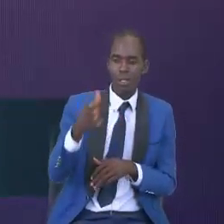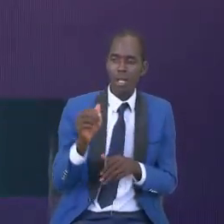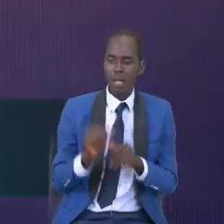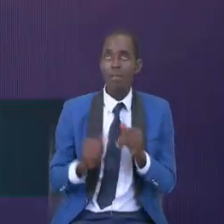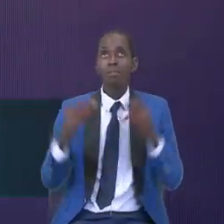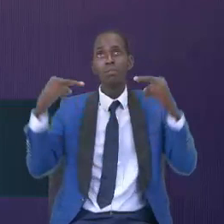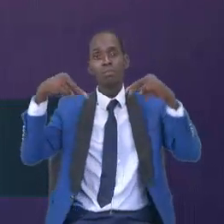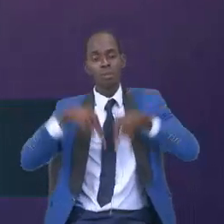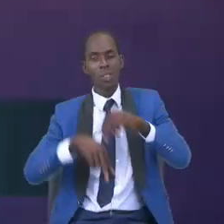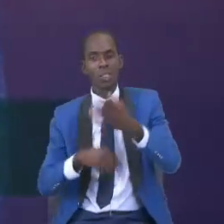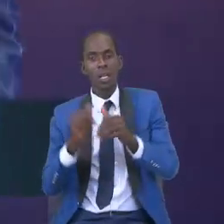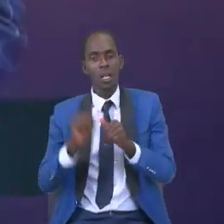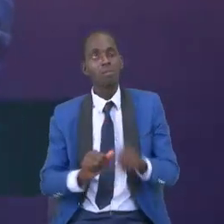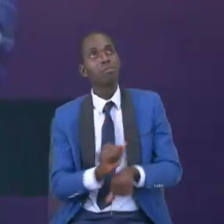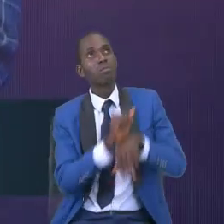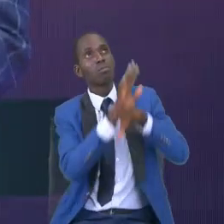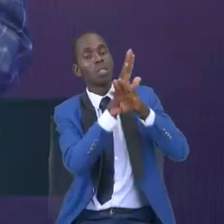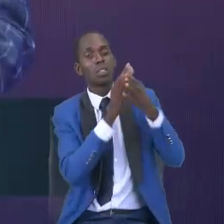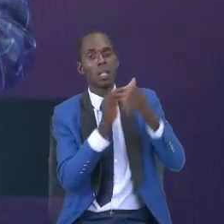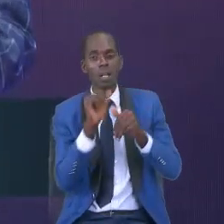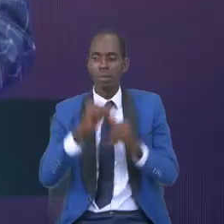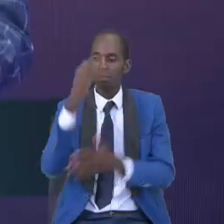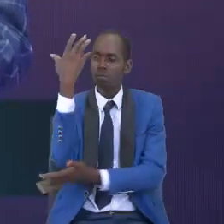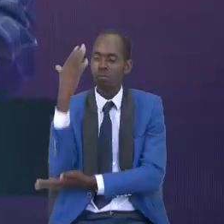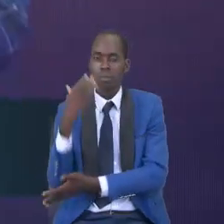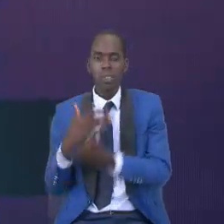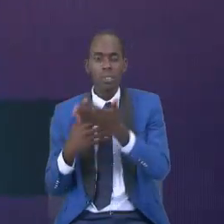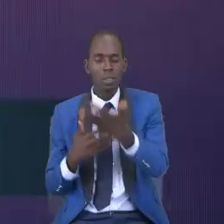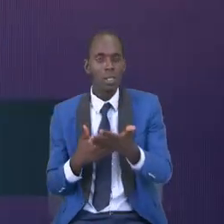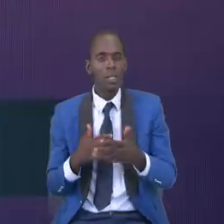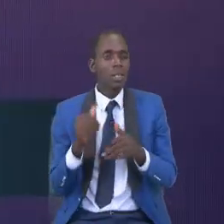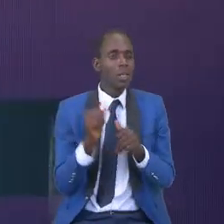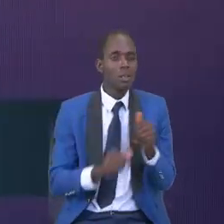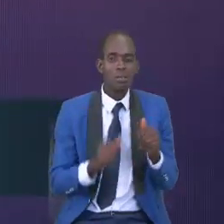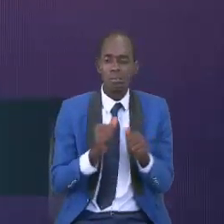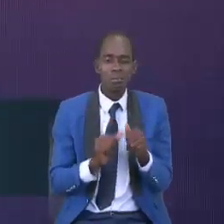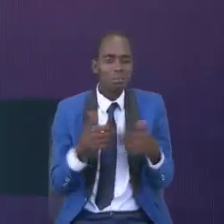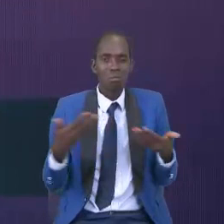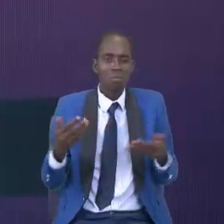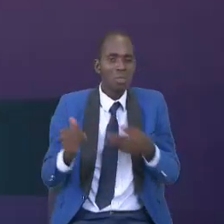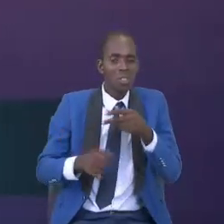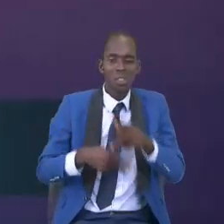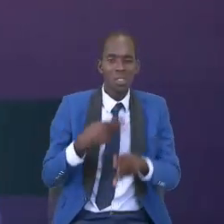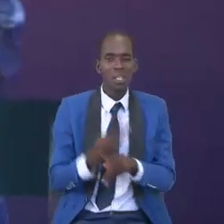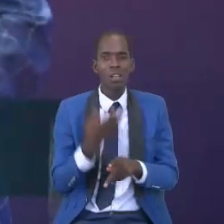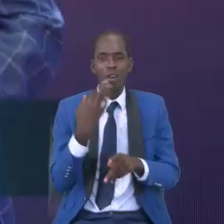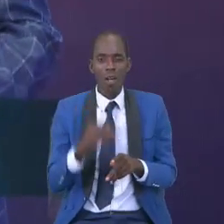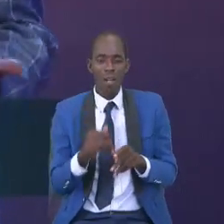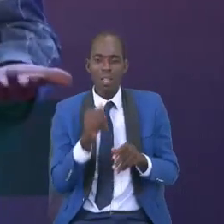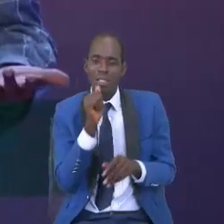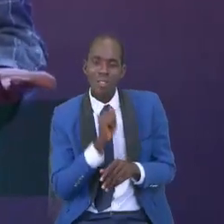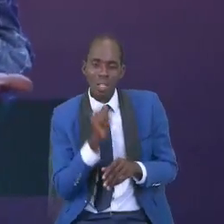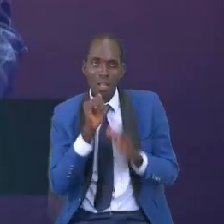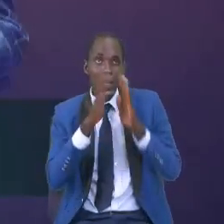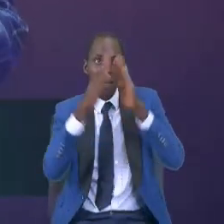any mountain there, any forest there, any bush there, any kind of, you know, secret house there,